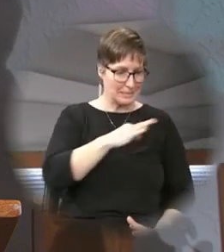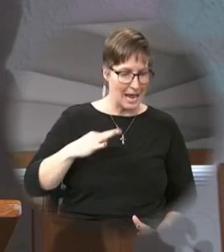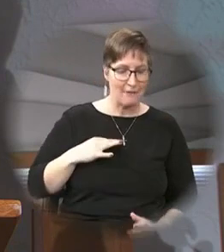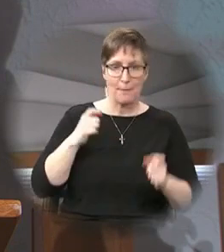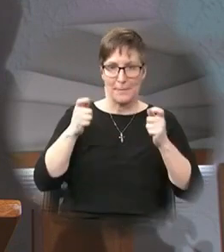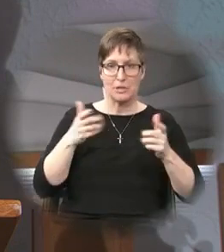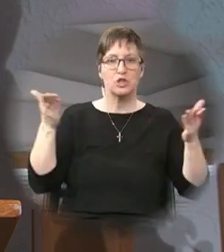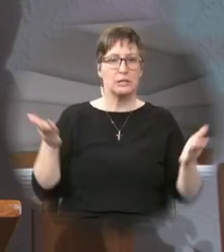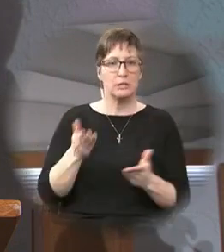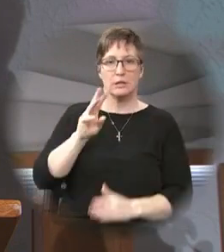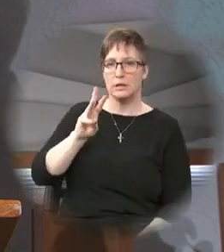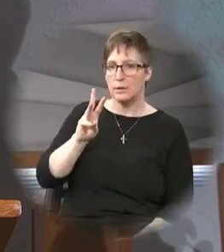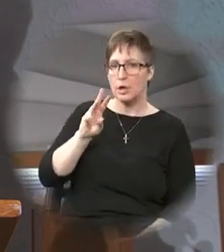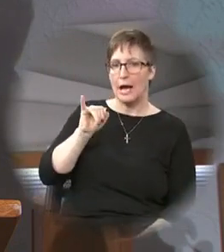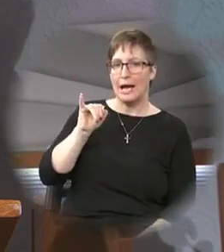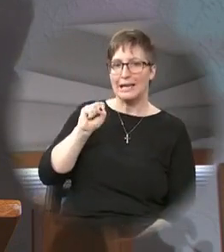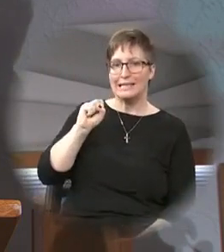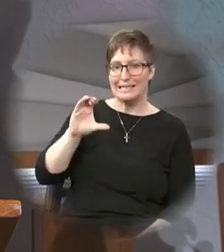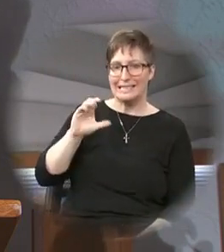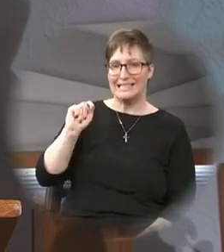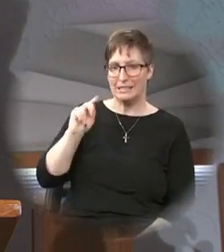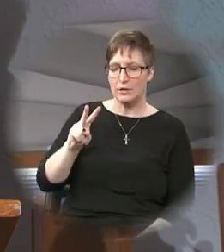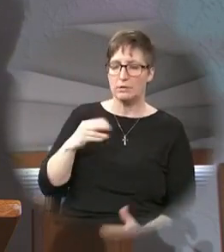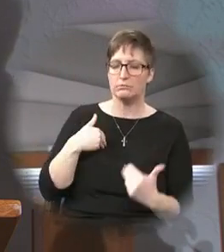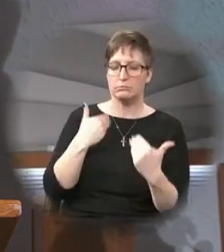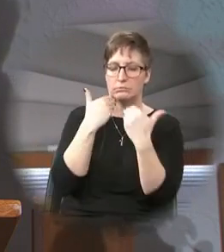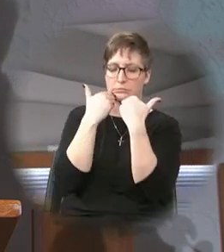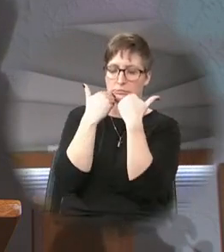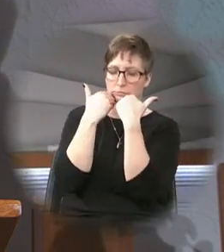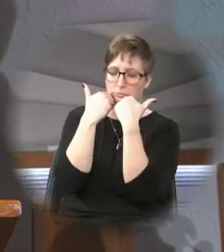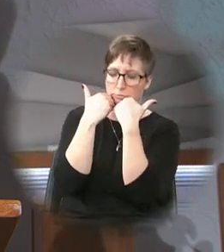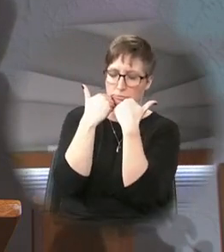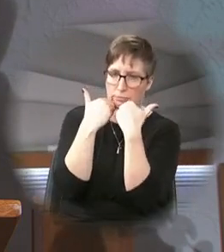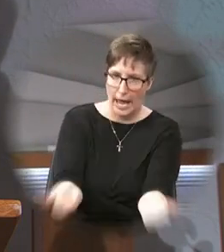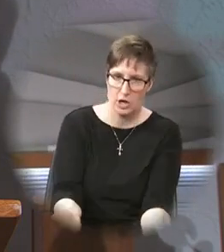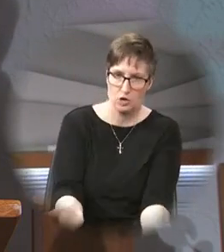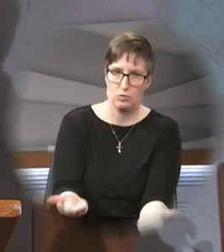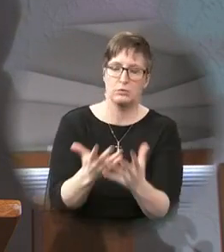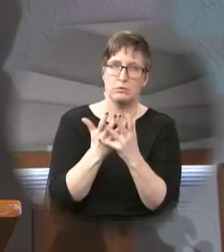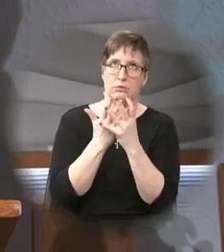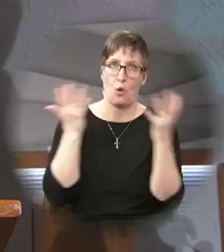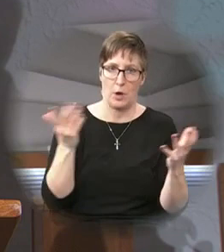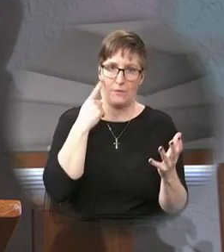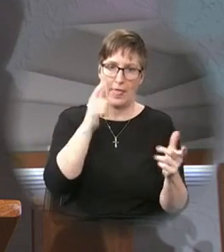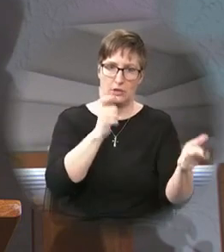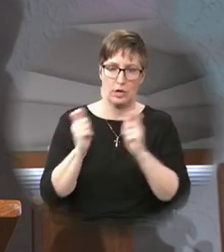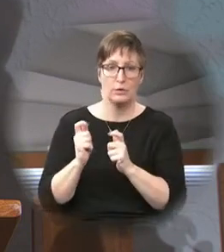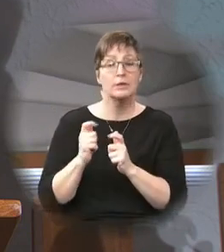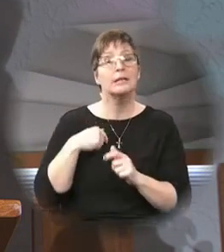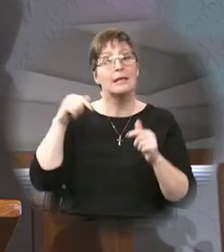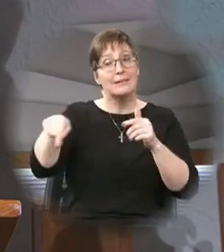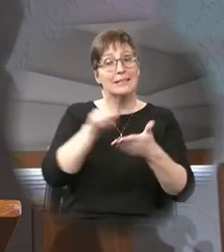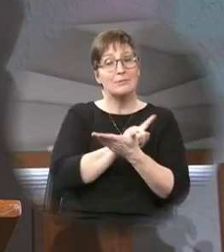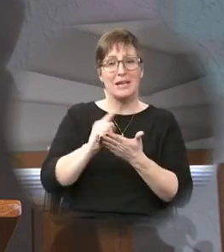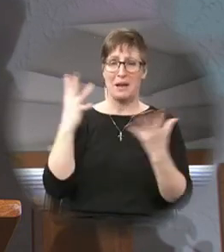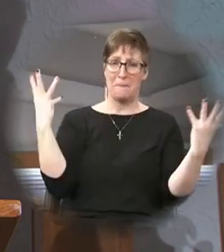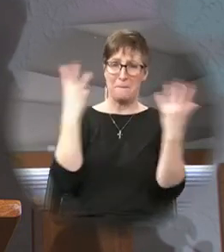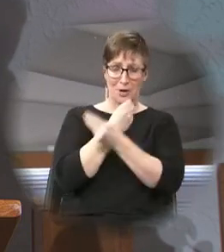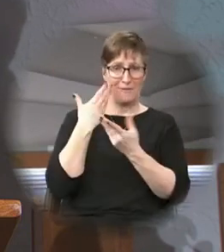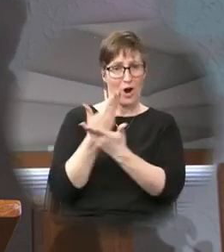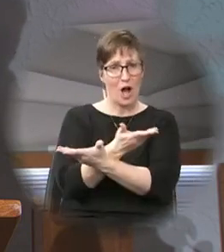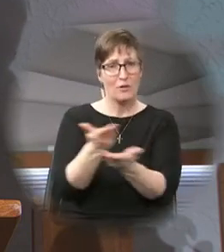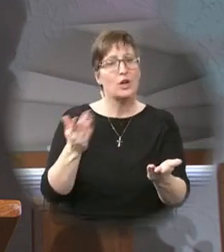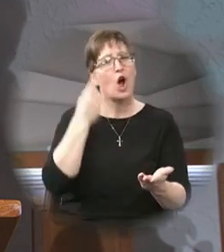of WISC-TV. We remain ever grateful for this gift of generosity. Make it a beautiful week, and may you